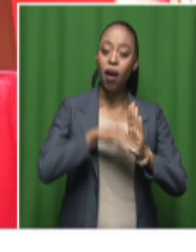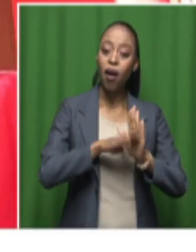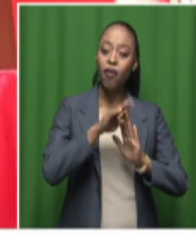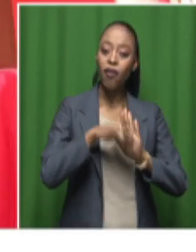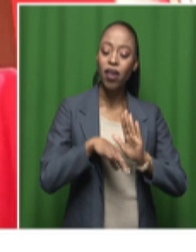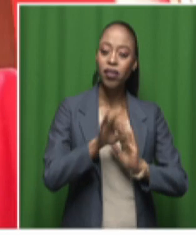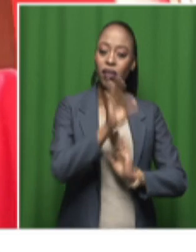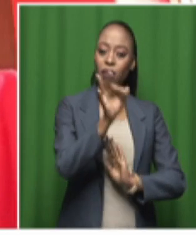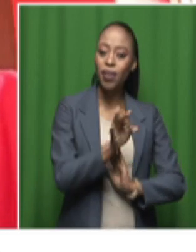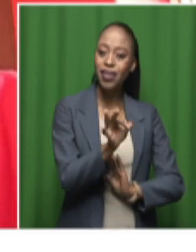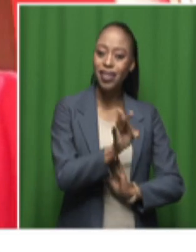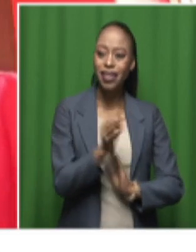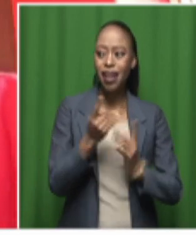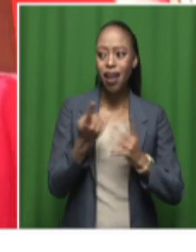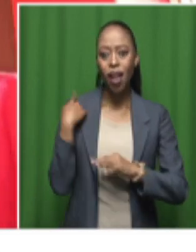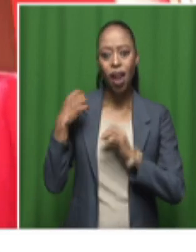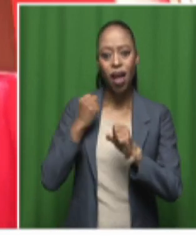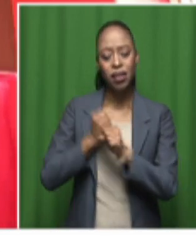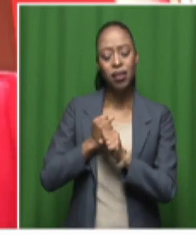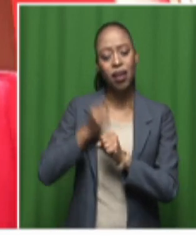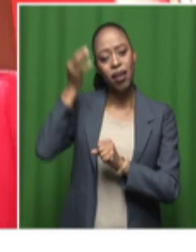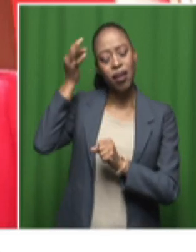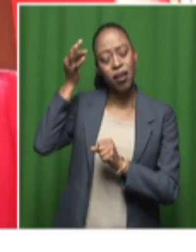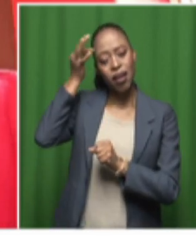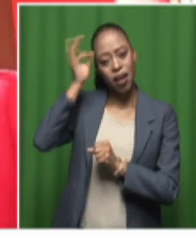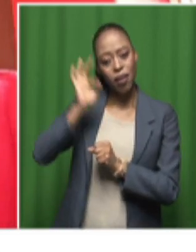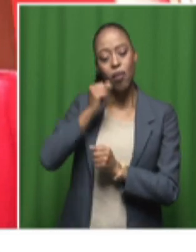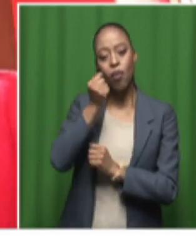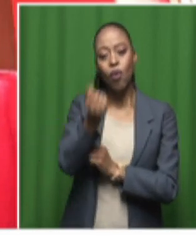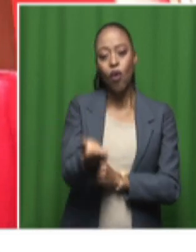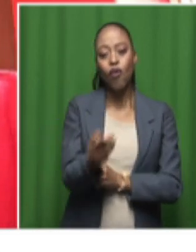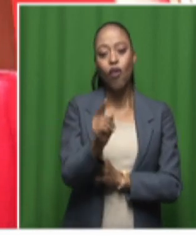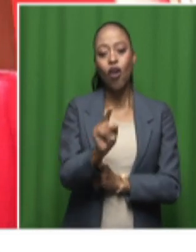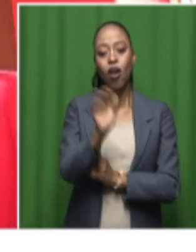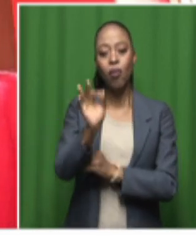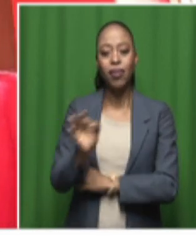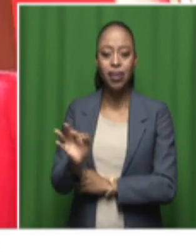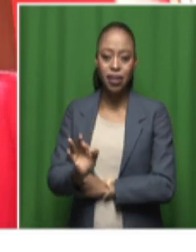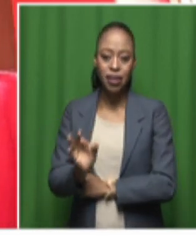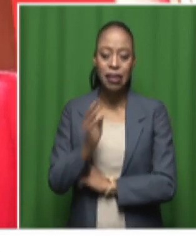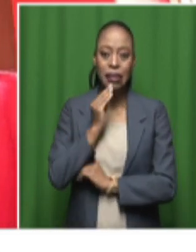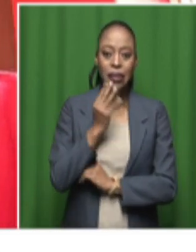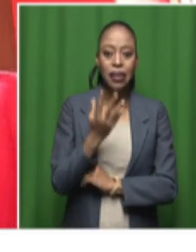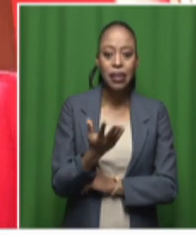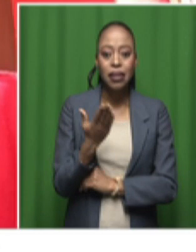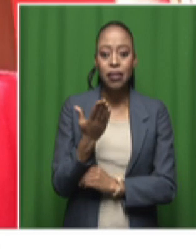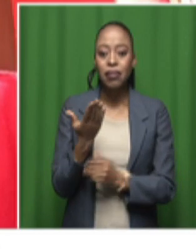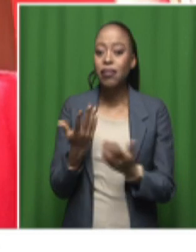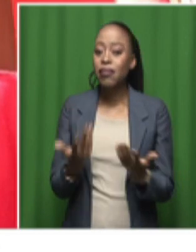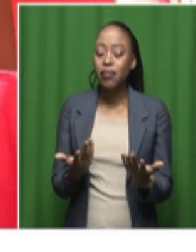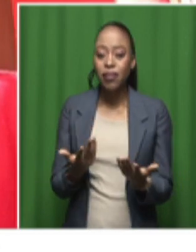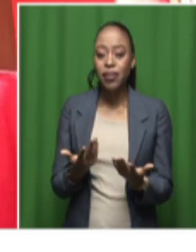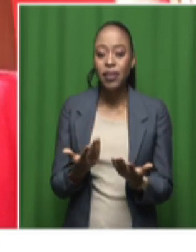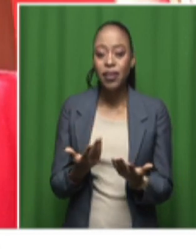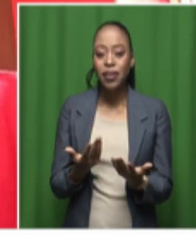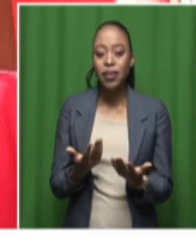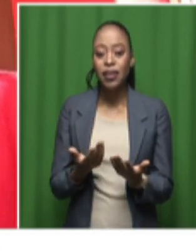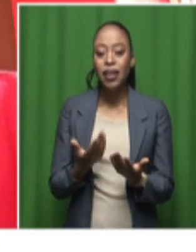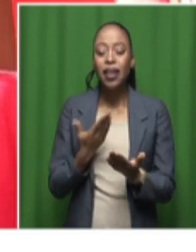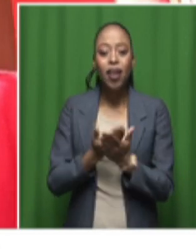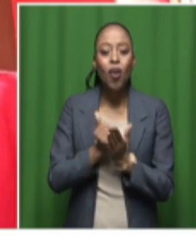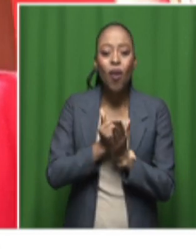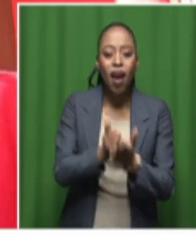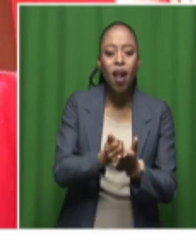you consider that last year the government's offer was 1%, is there any real reprieve for